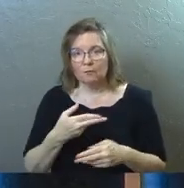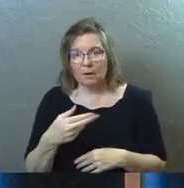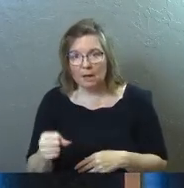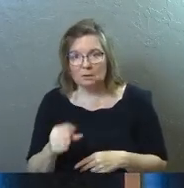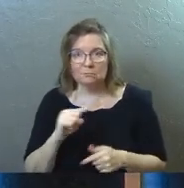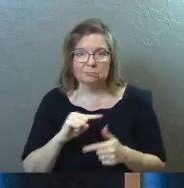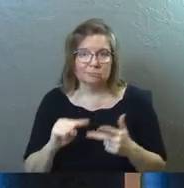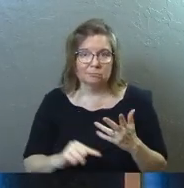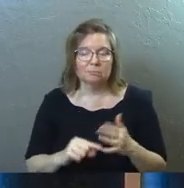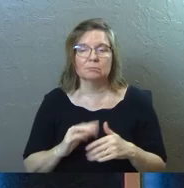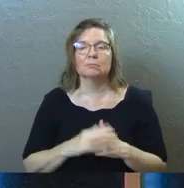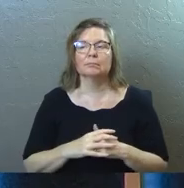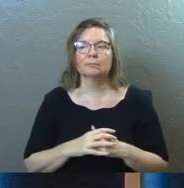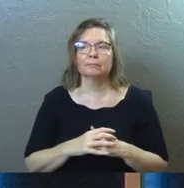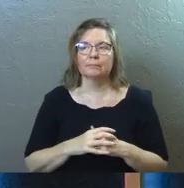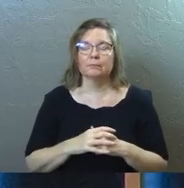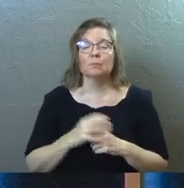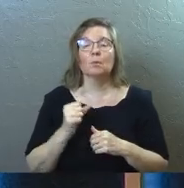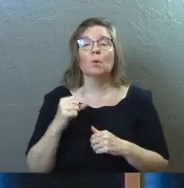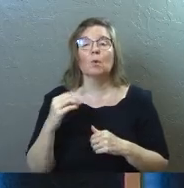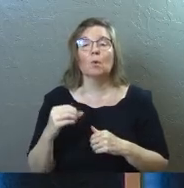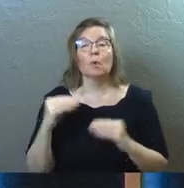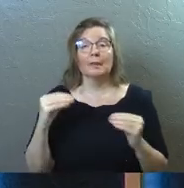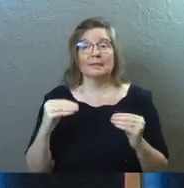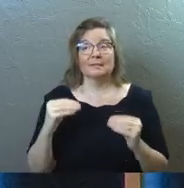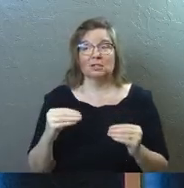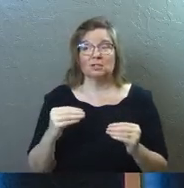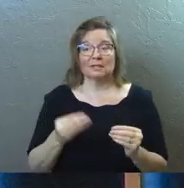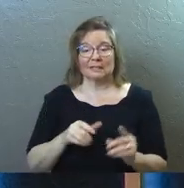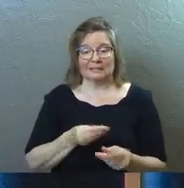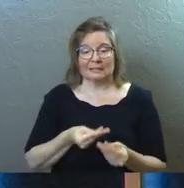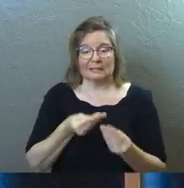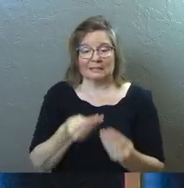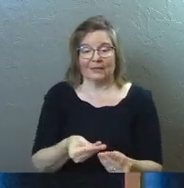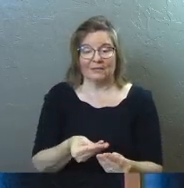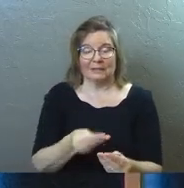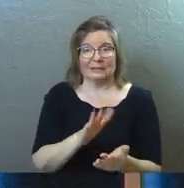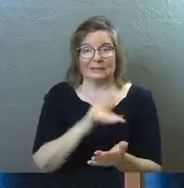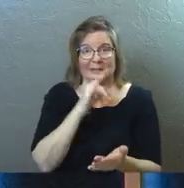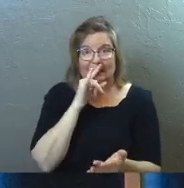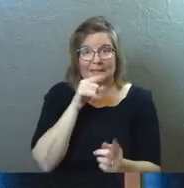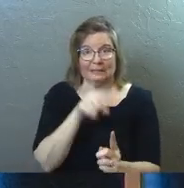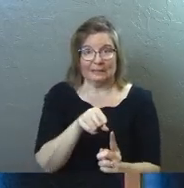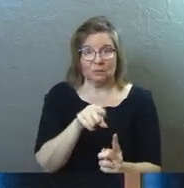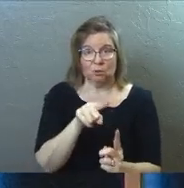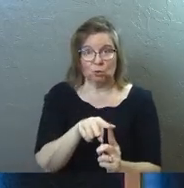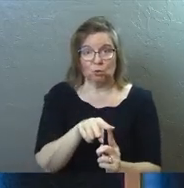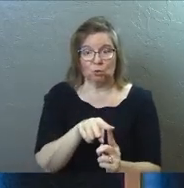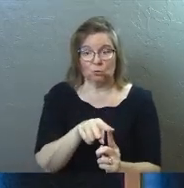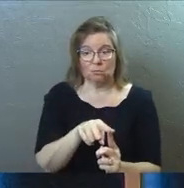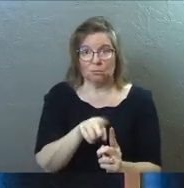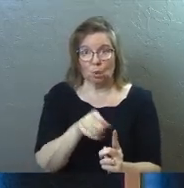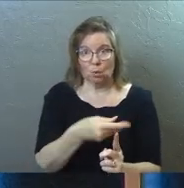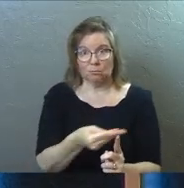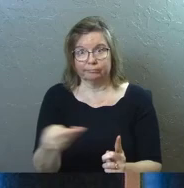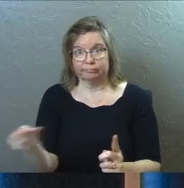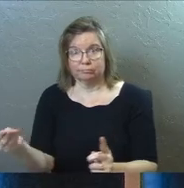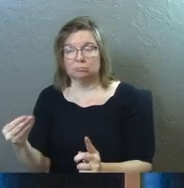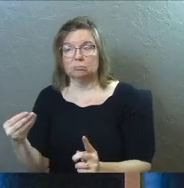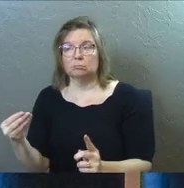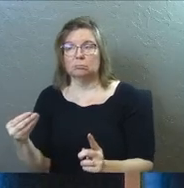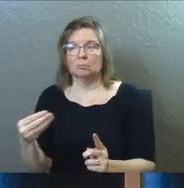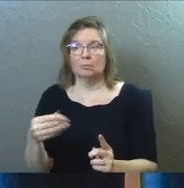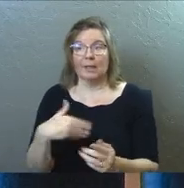school, and on it goes. And so the teacher is just sending these assignments through my child back home.